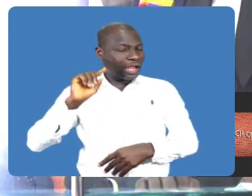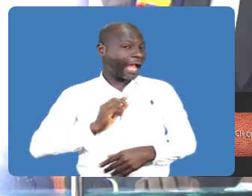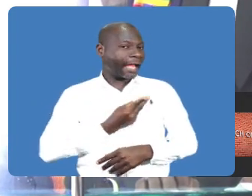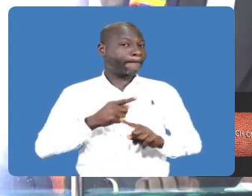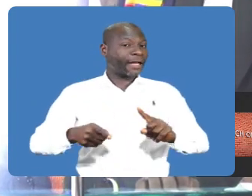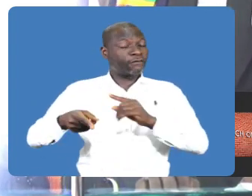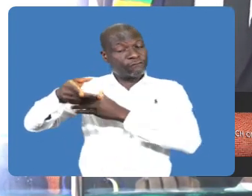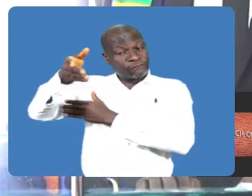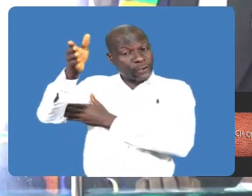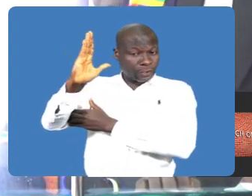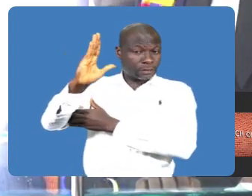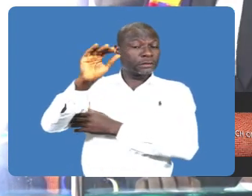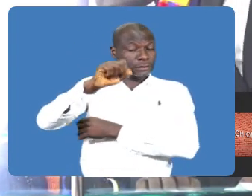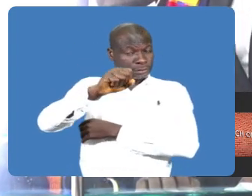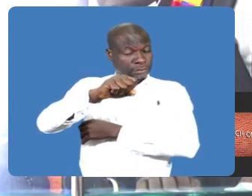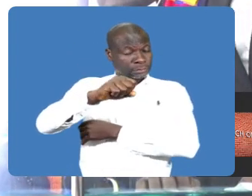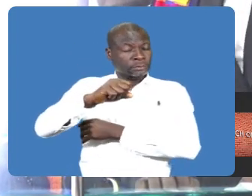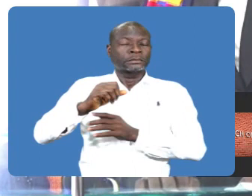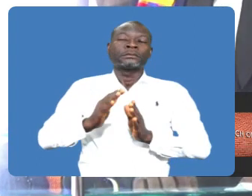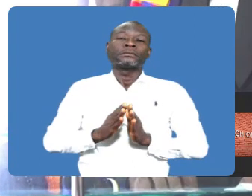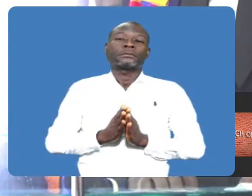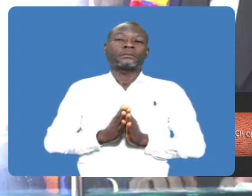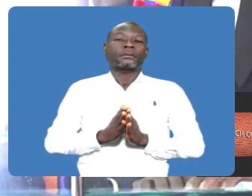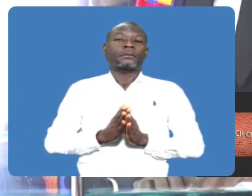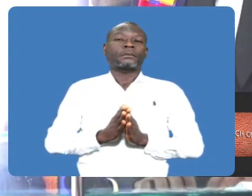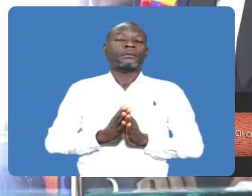us, but rather for God. End of quote.